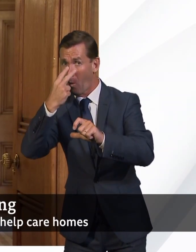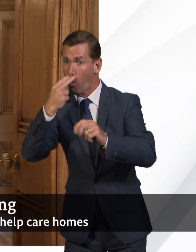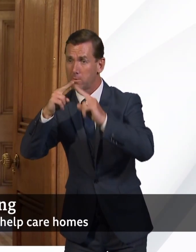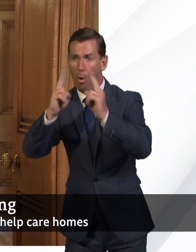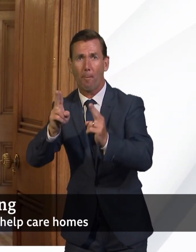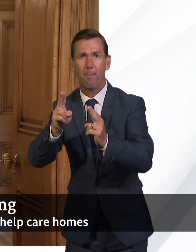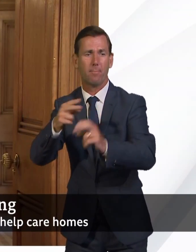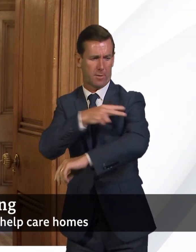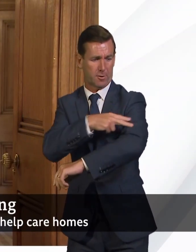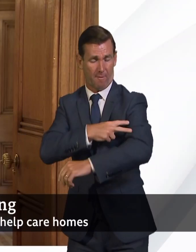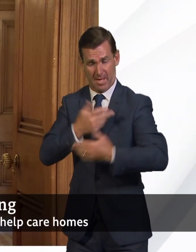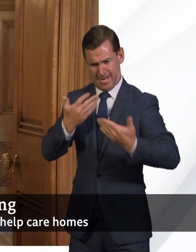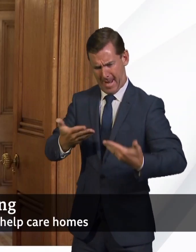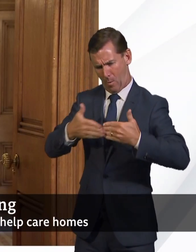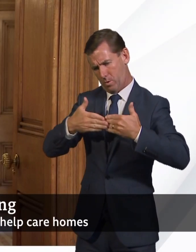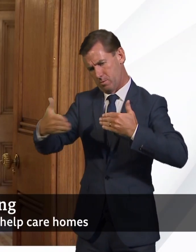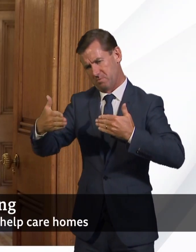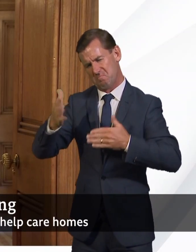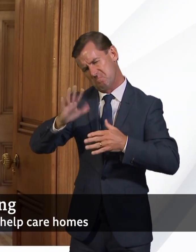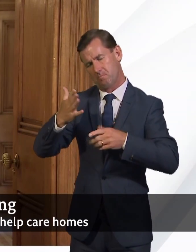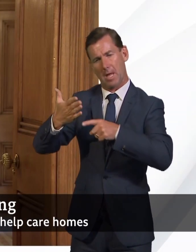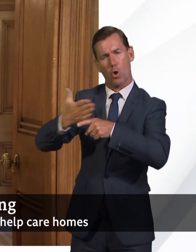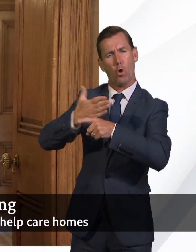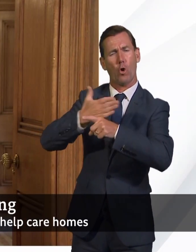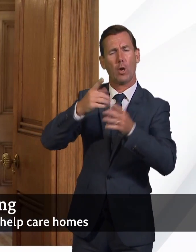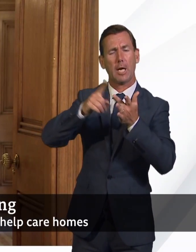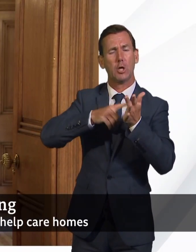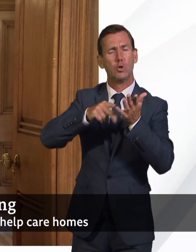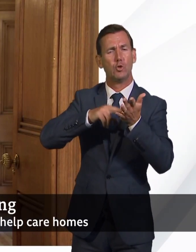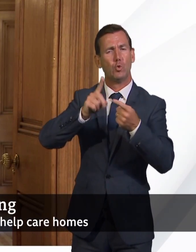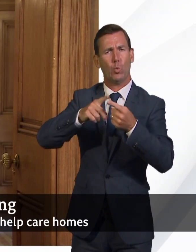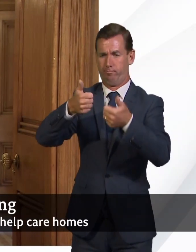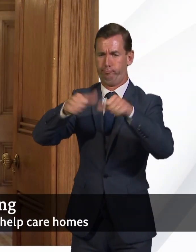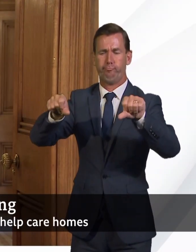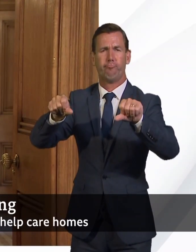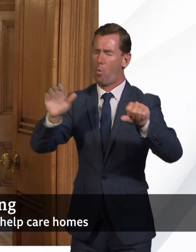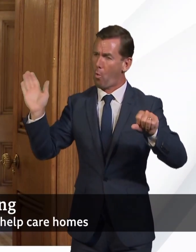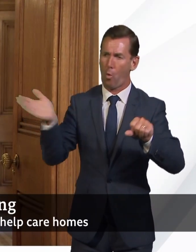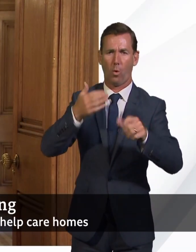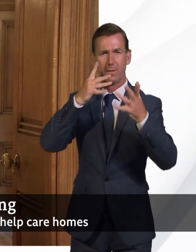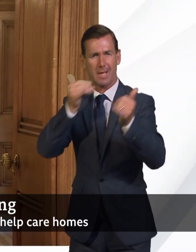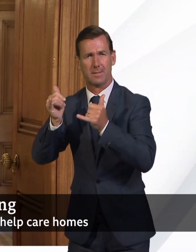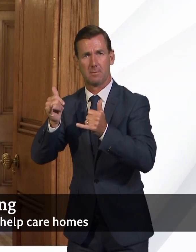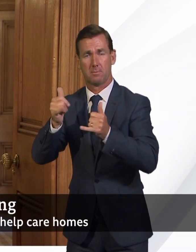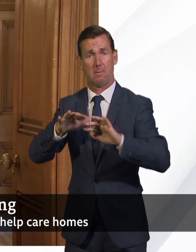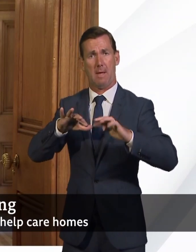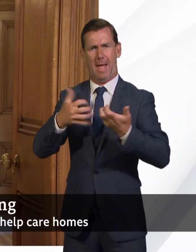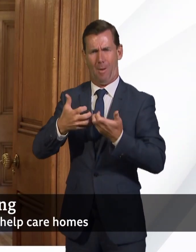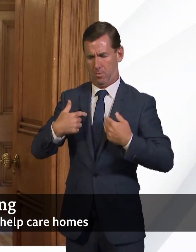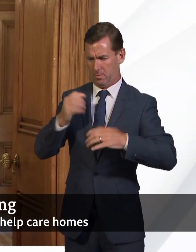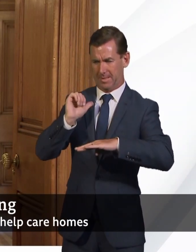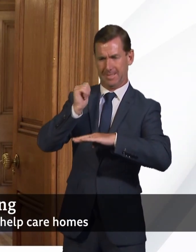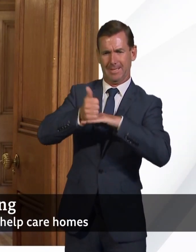in England between now and early June. To get those tests to where they need to be, we've set up an easy-to-use digital service